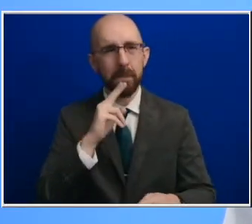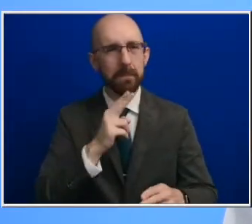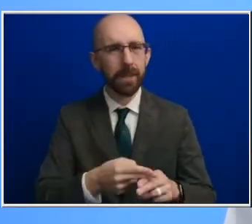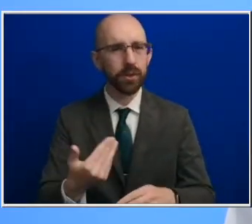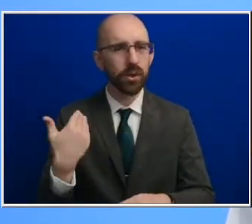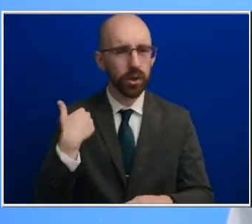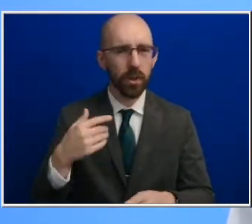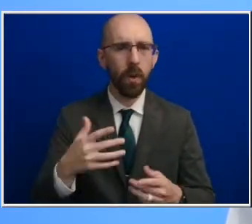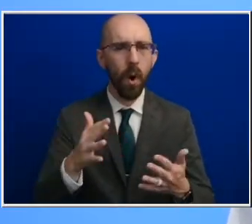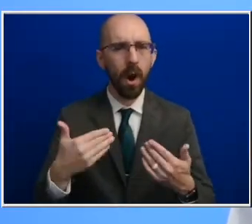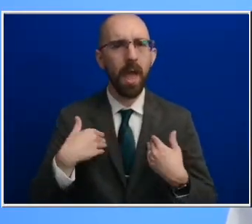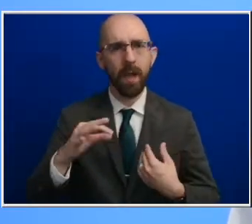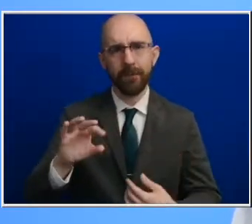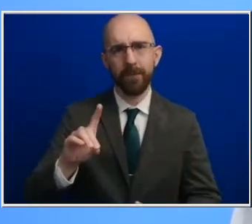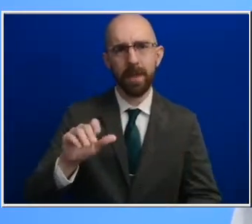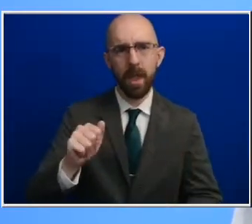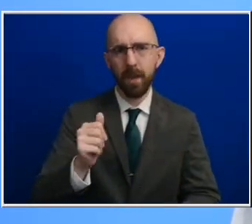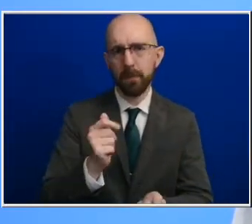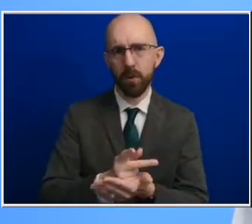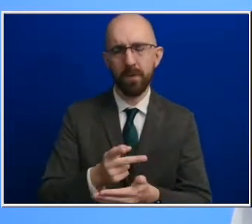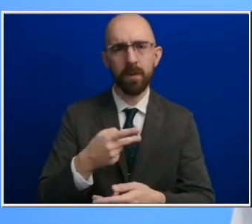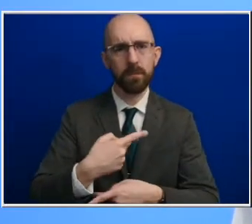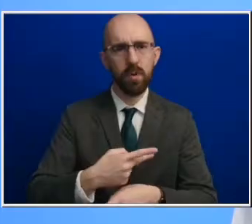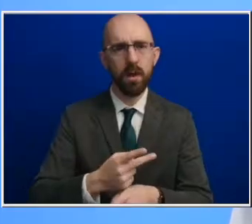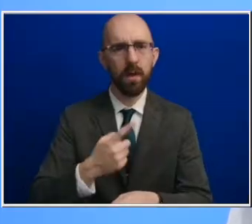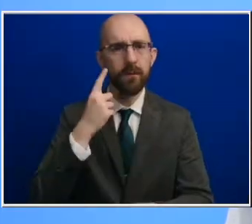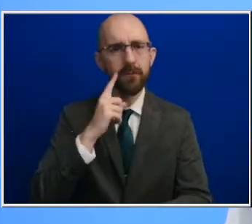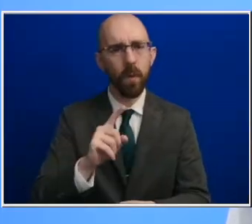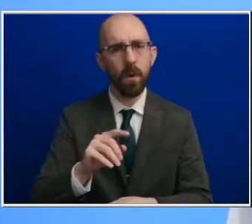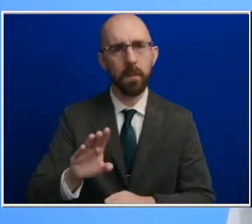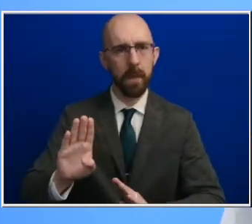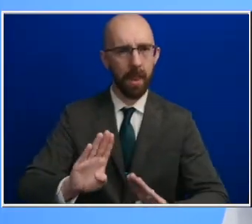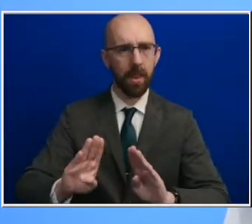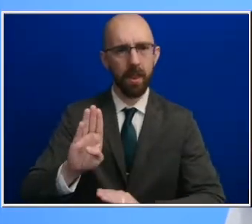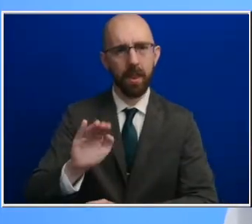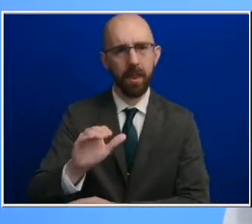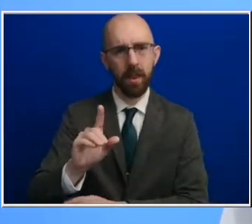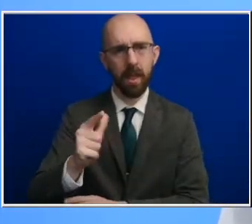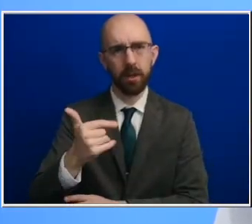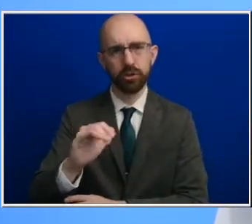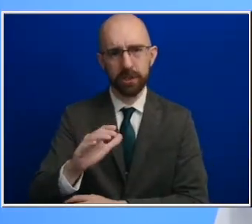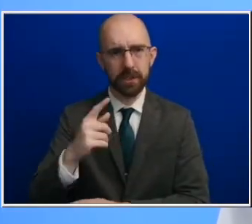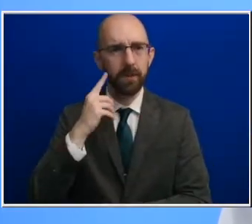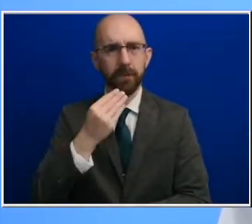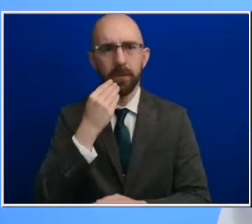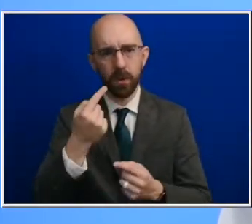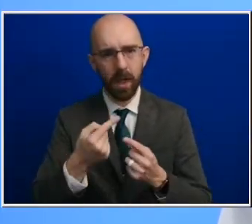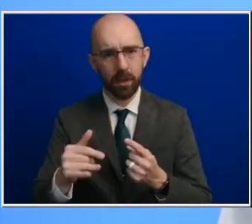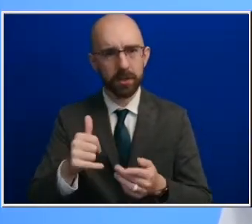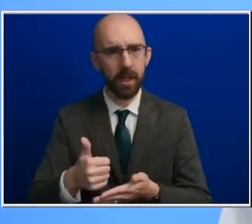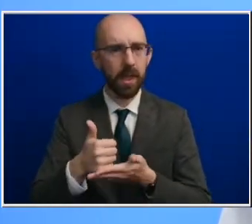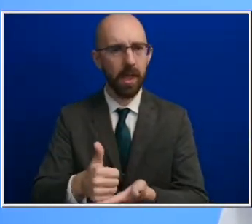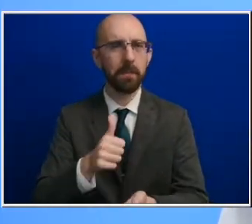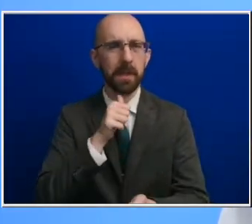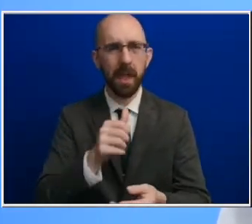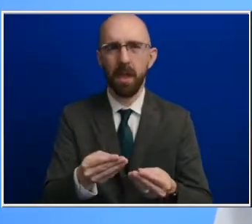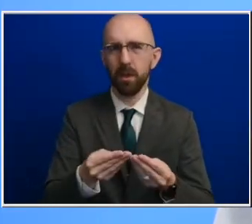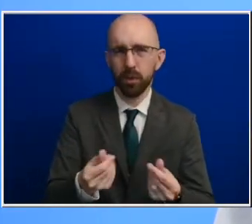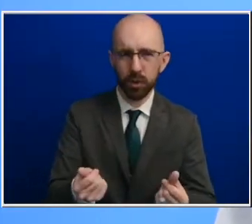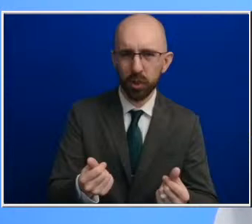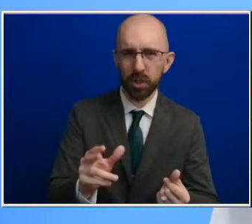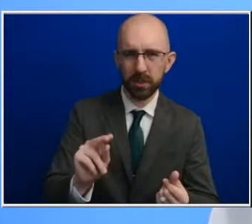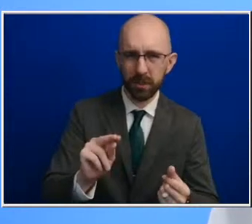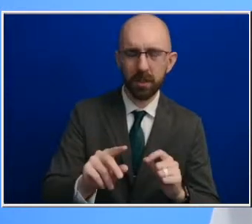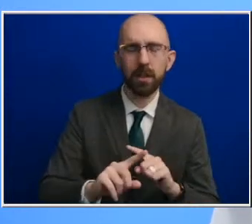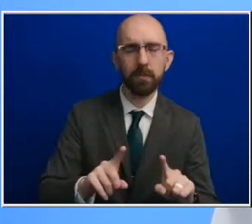an FDA-approved product for a biologic for food allergies that helps not cure the food allergy, but